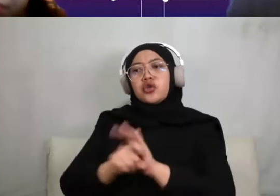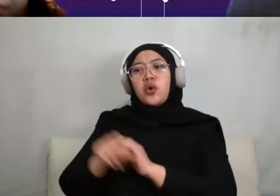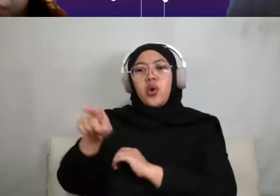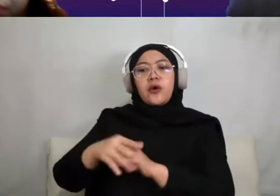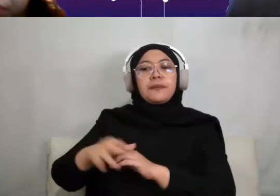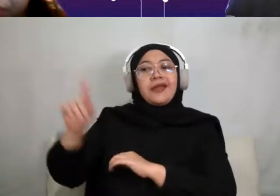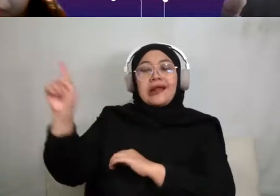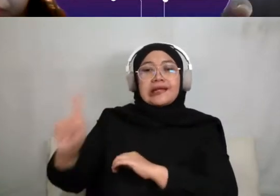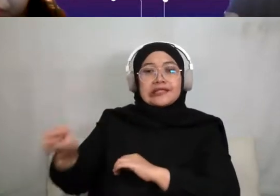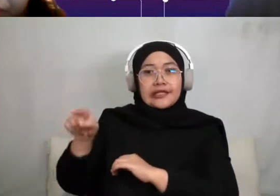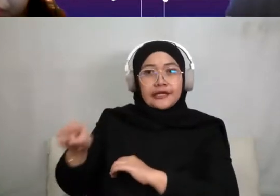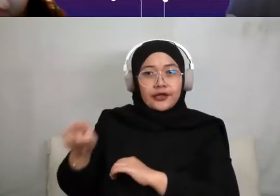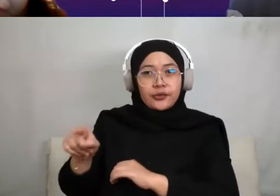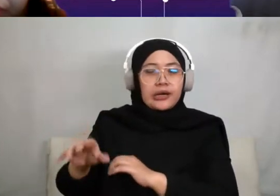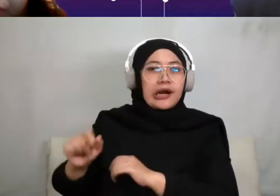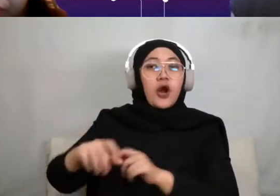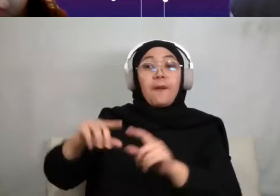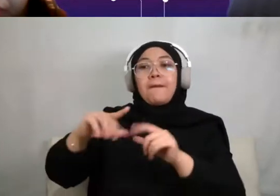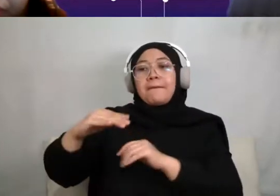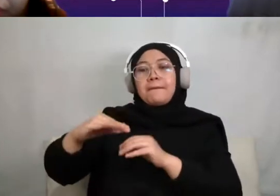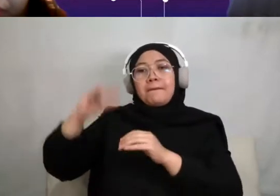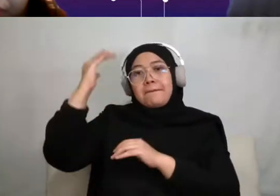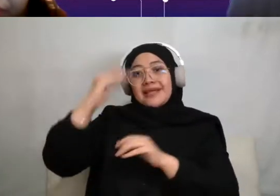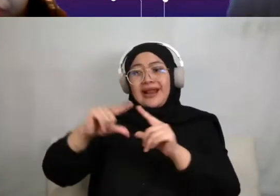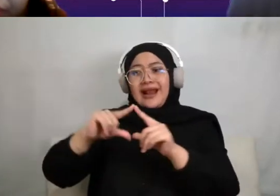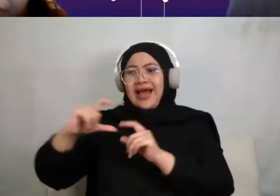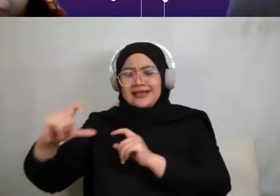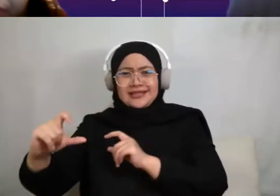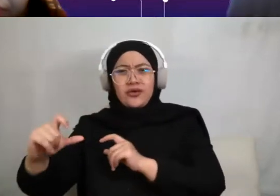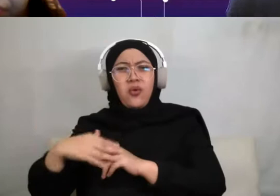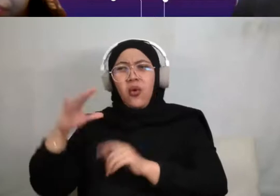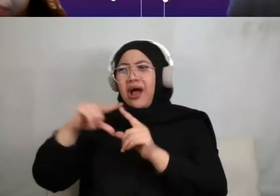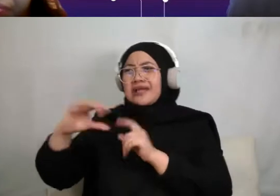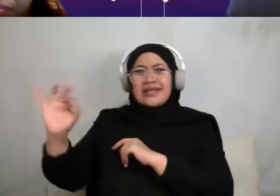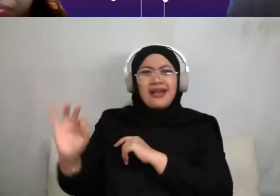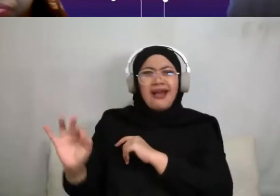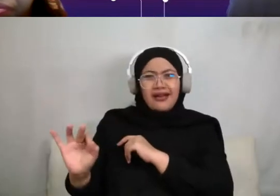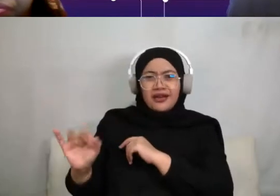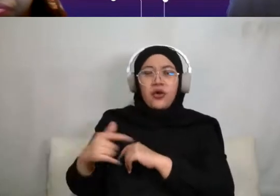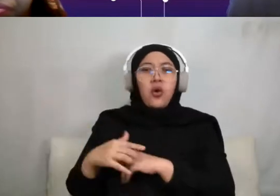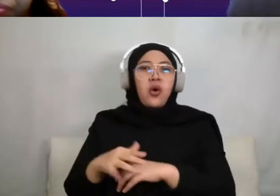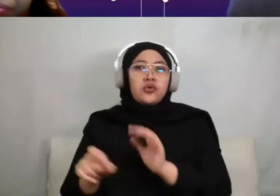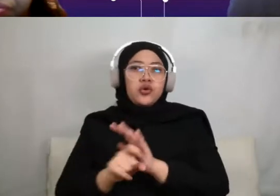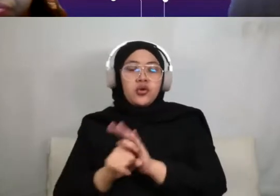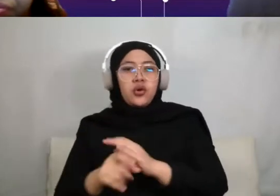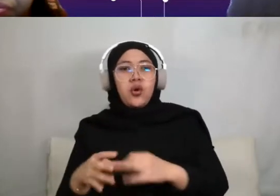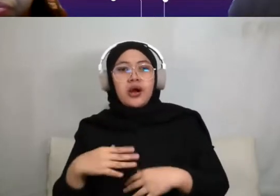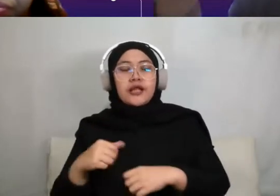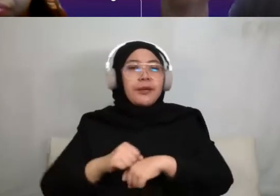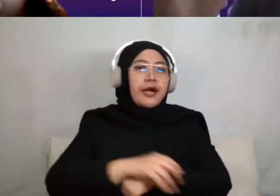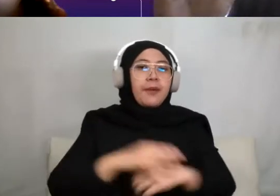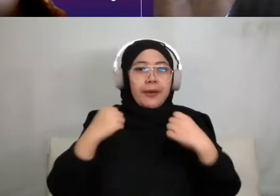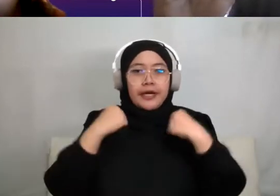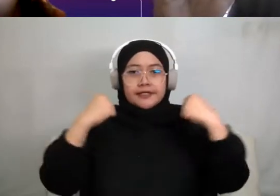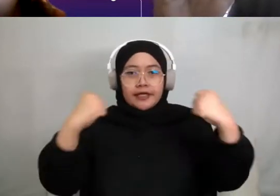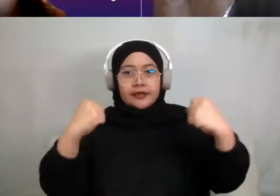some health issues. Now, the point is, if your passenger inside the bus is traveling and exposed to higher decibels, which is coming from